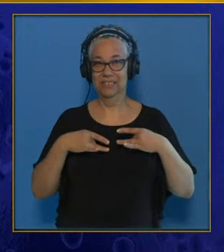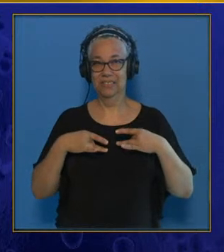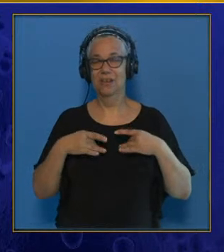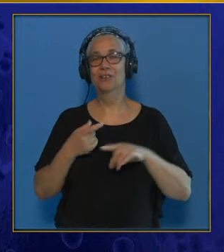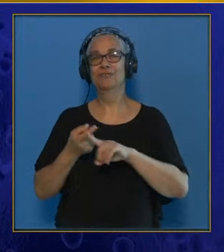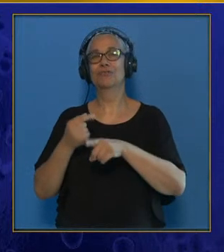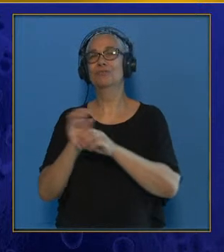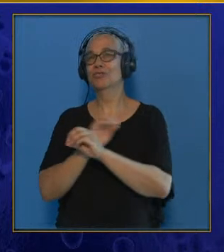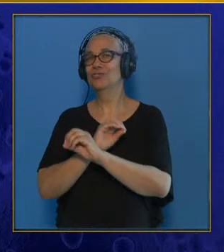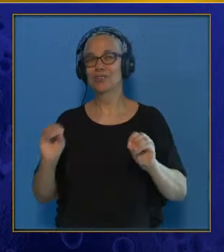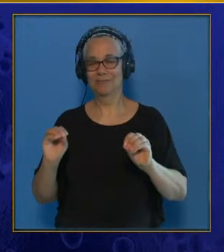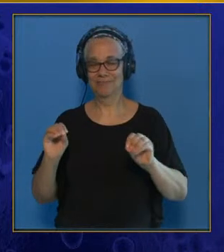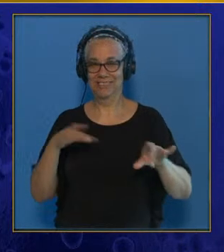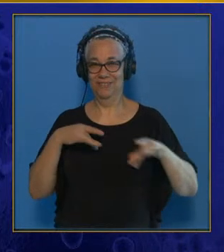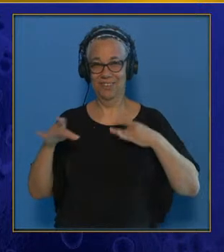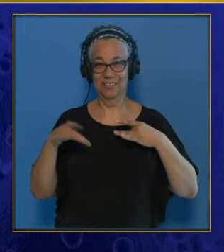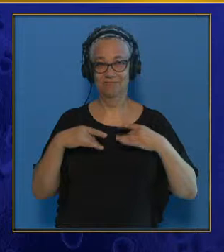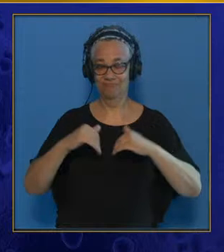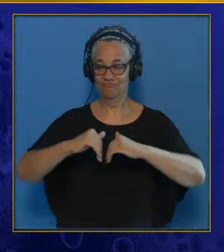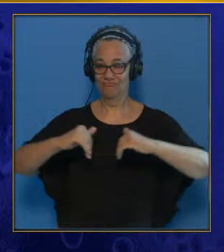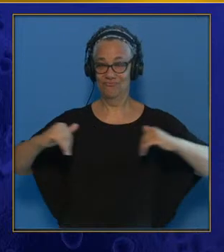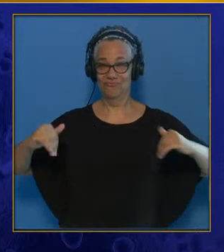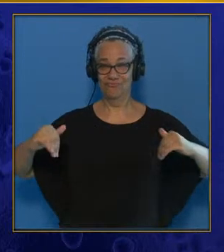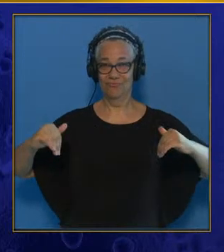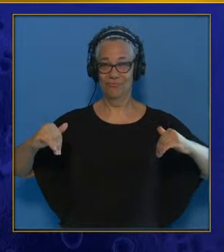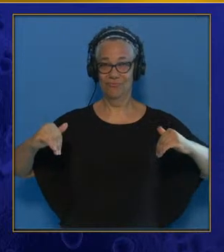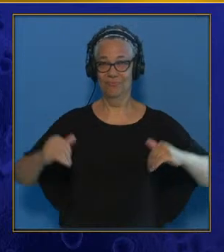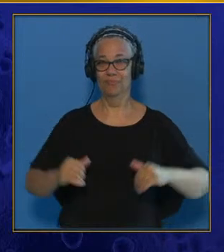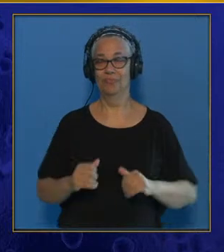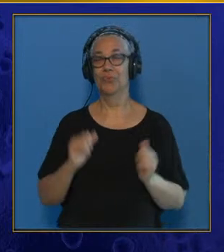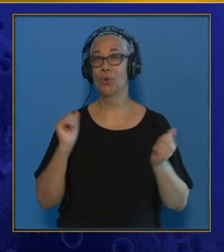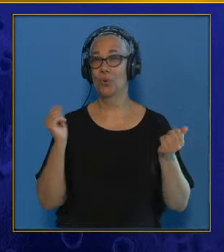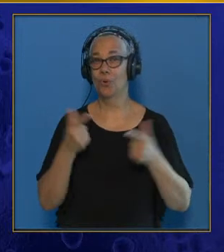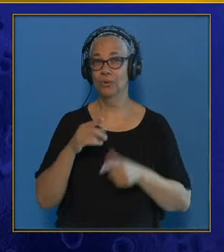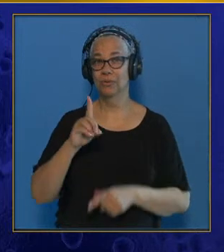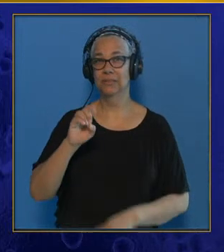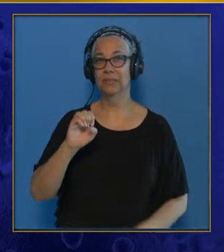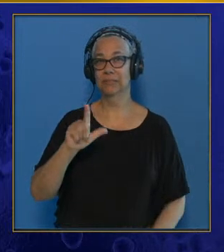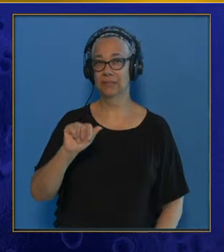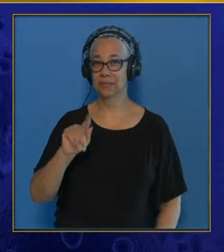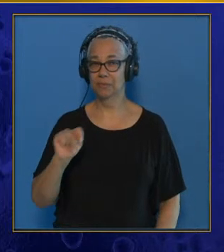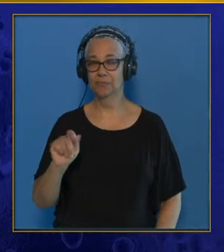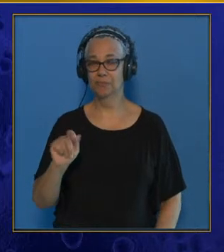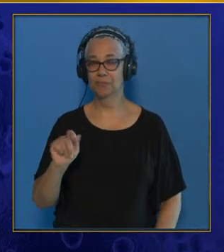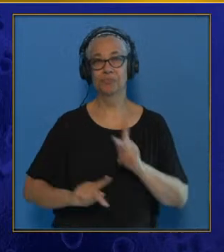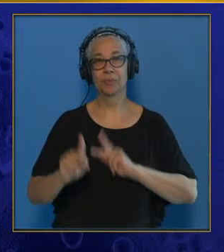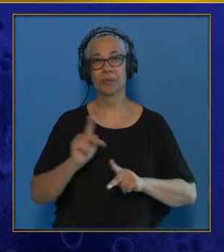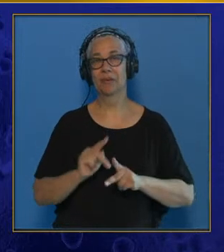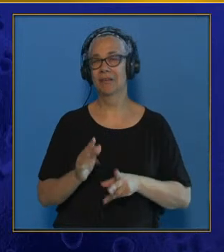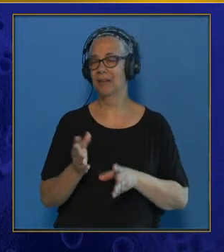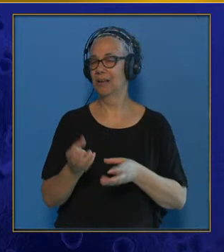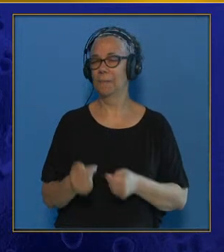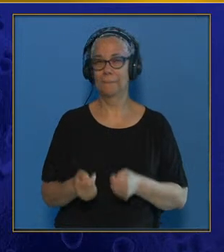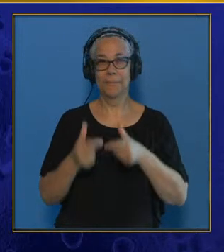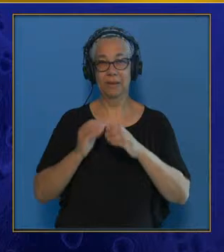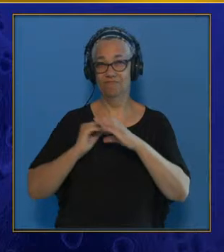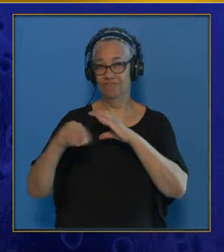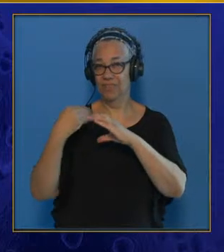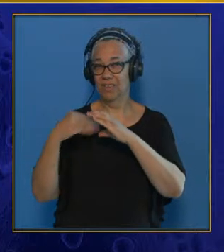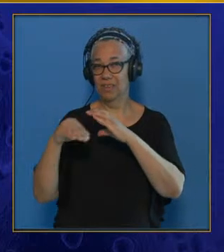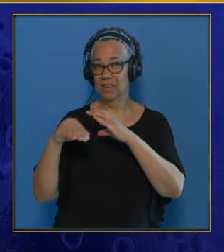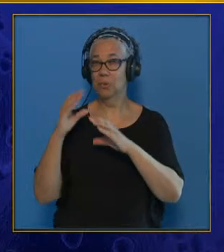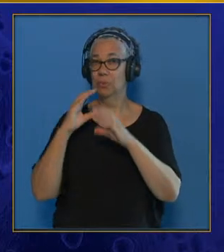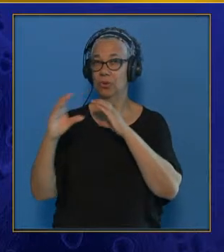been affected. All passengers from this week's Delta flight received immediate email communications from the Epidemiology